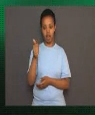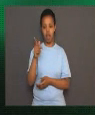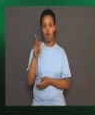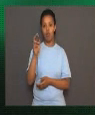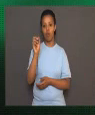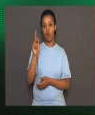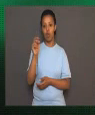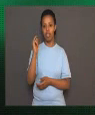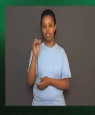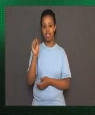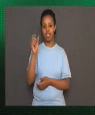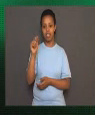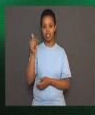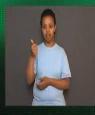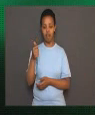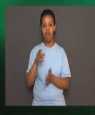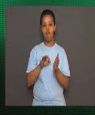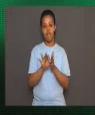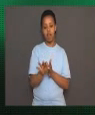Protista, Fungi,